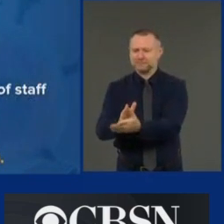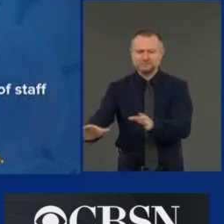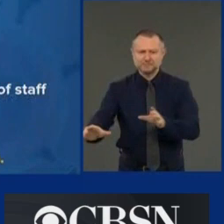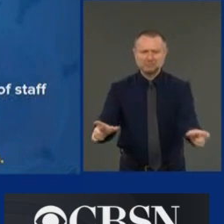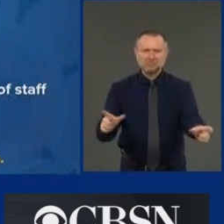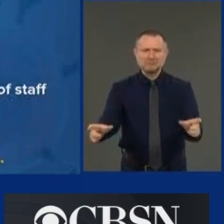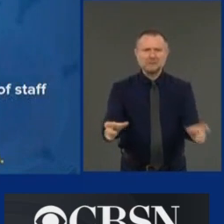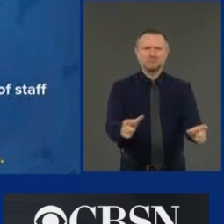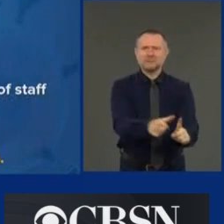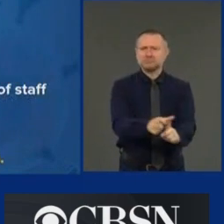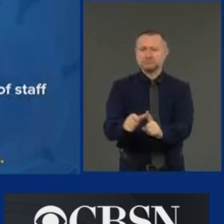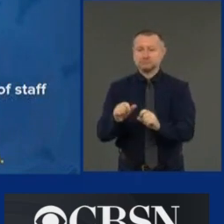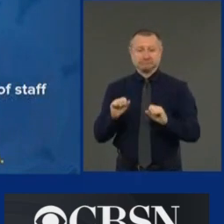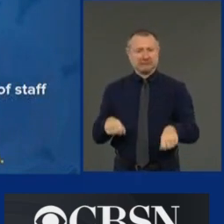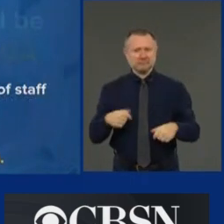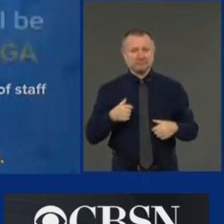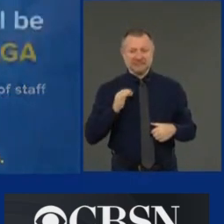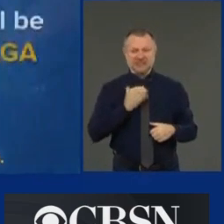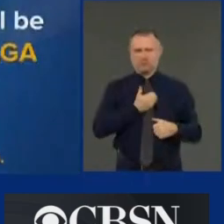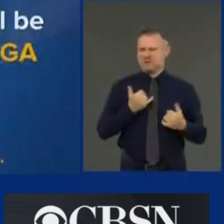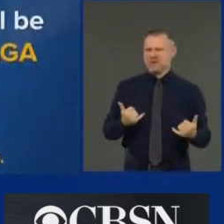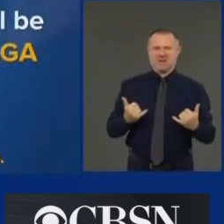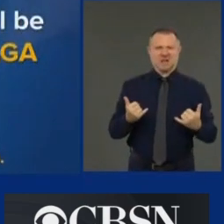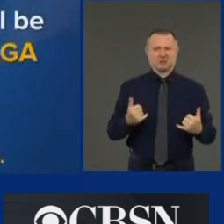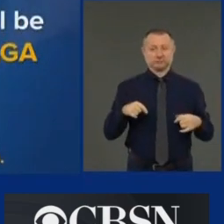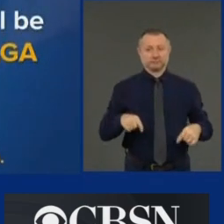So that's what we're looking at in Western New York.